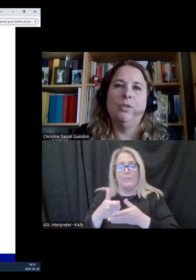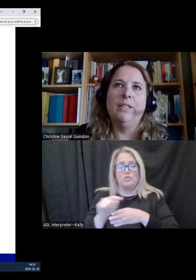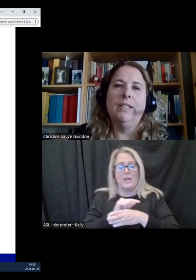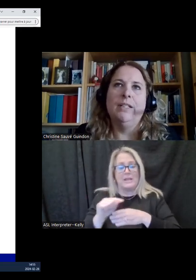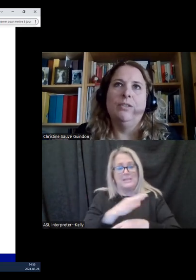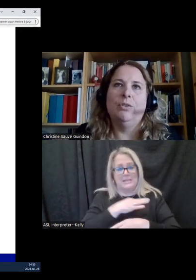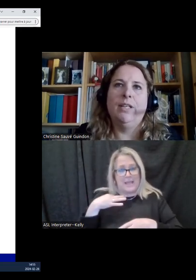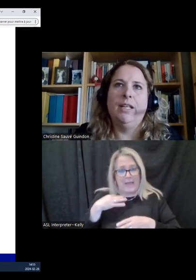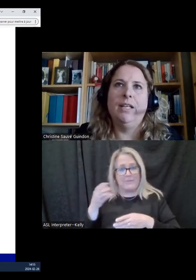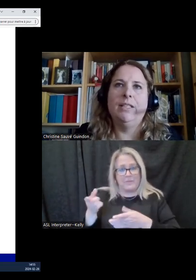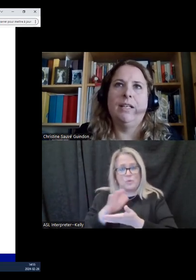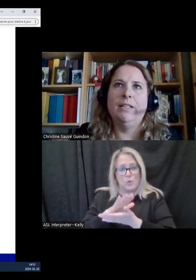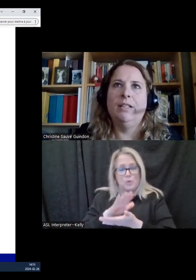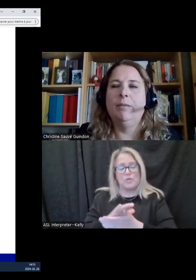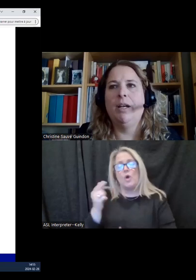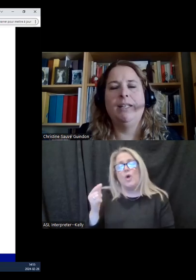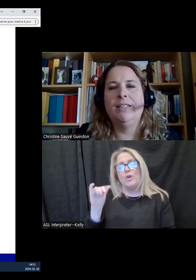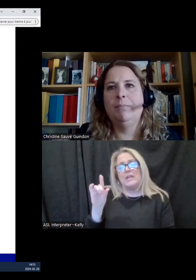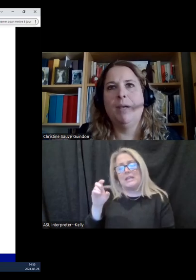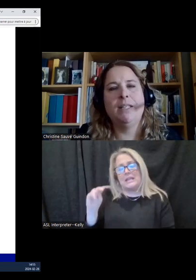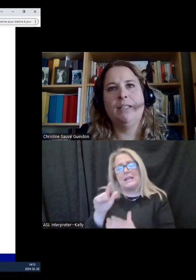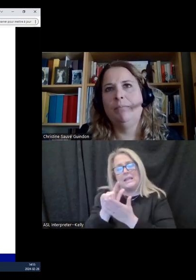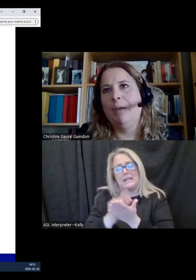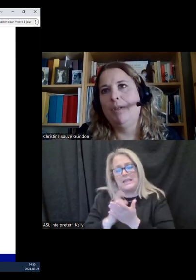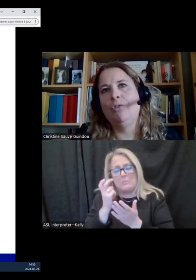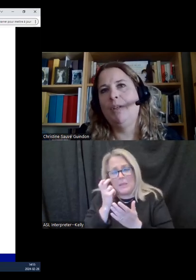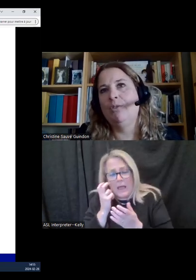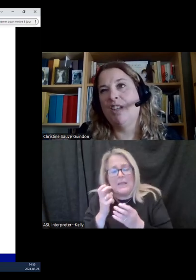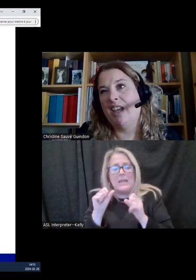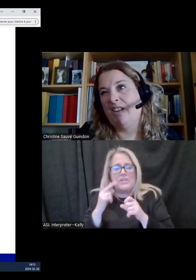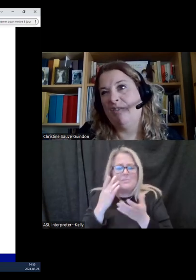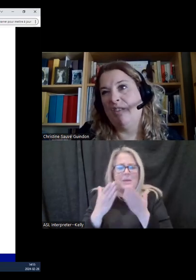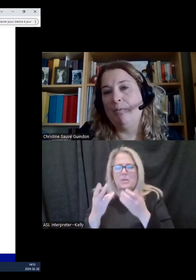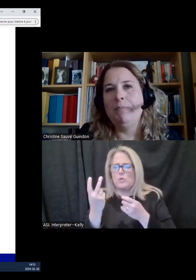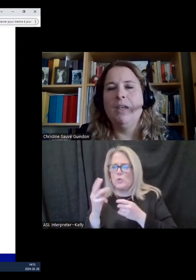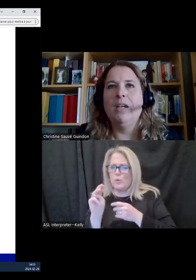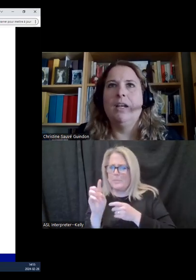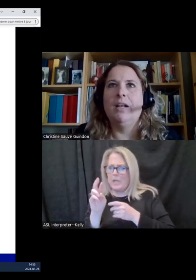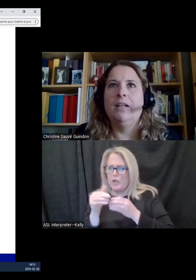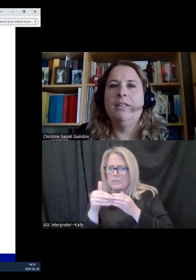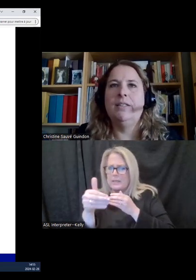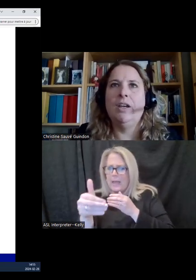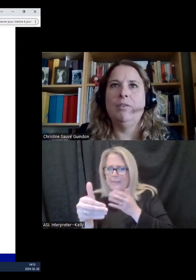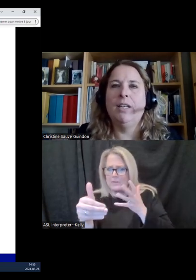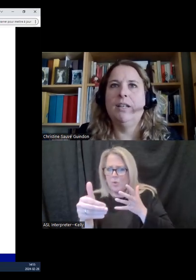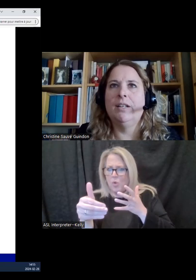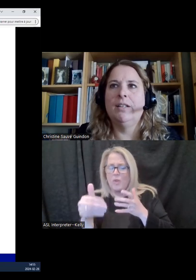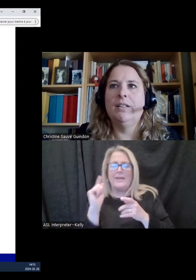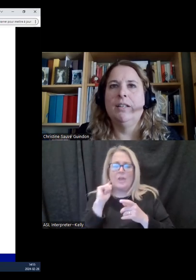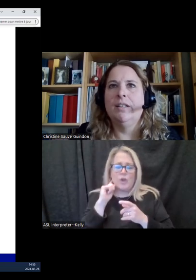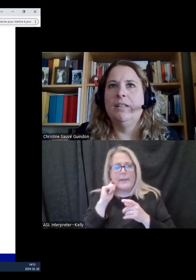the school. So Gideon is legally blind. He can see basically maybe 2 meters ahead in front of him. His